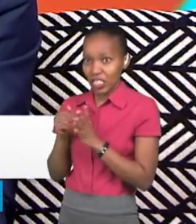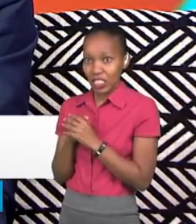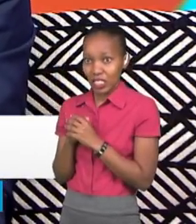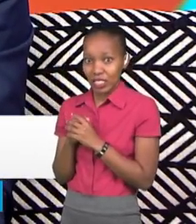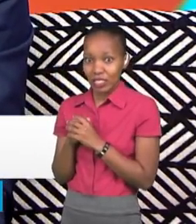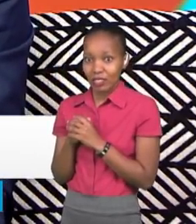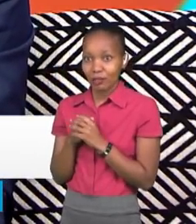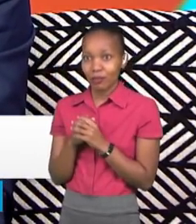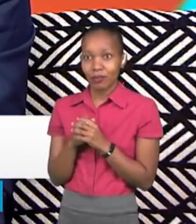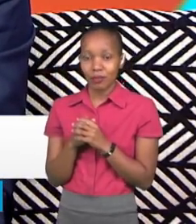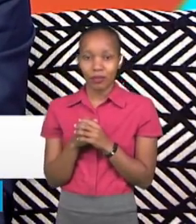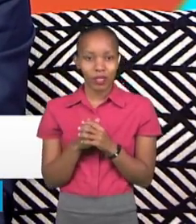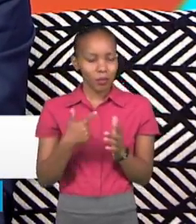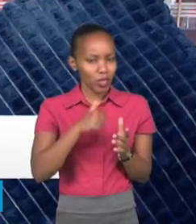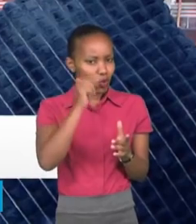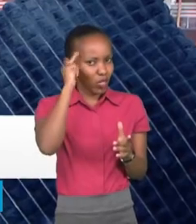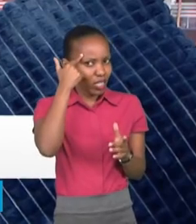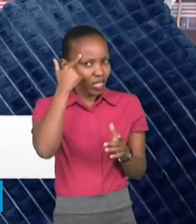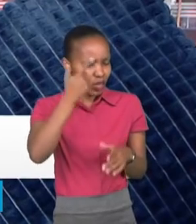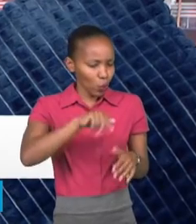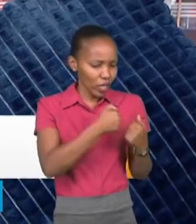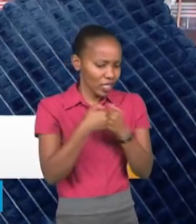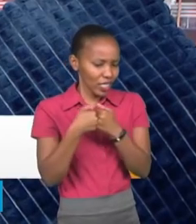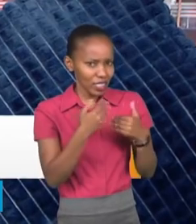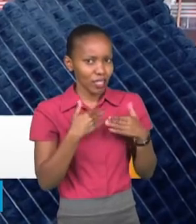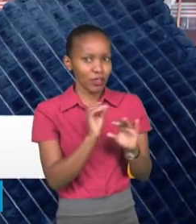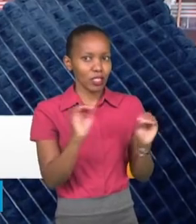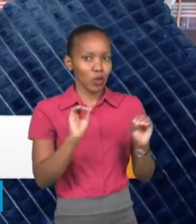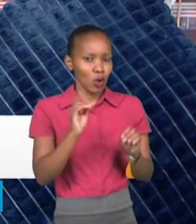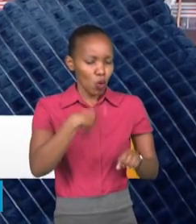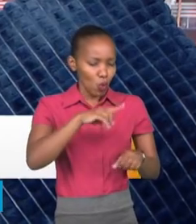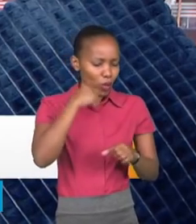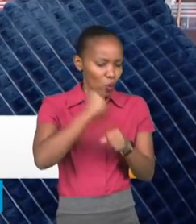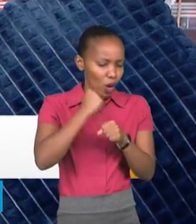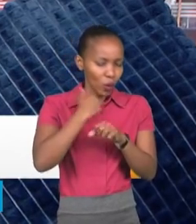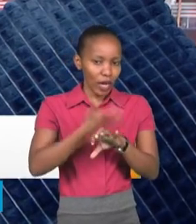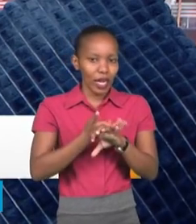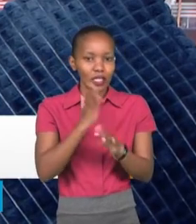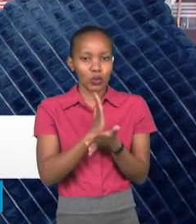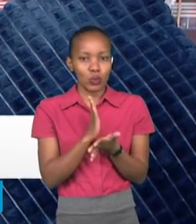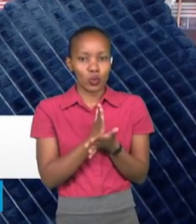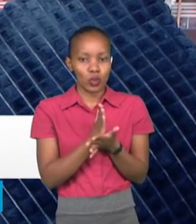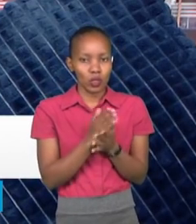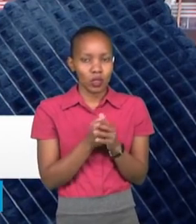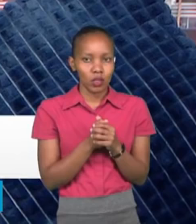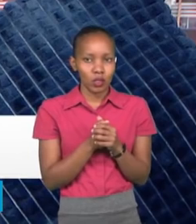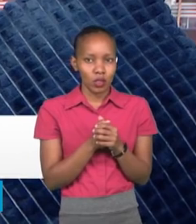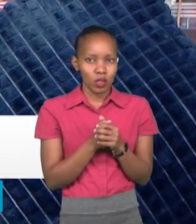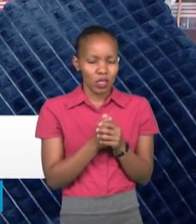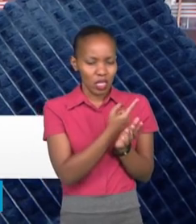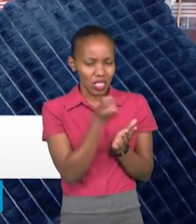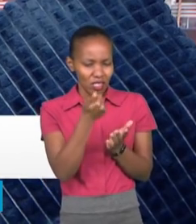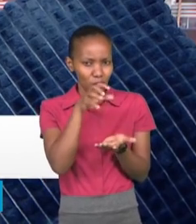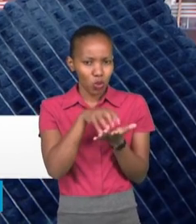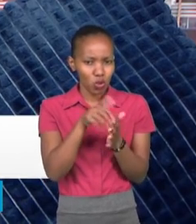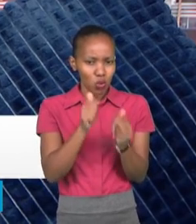matter. I don't think we really fumbled. We're on course. Okay. If you look at it, I think the least position